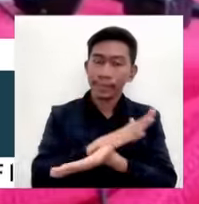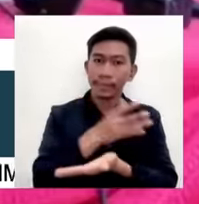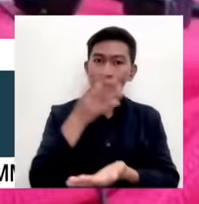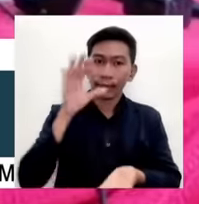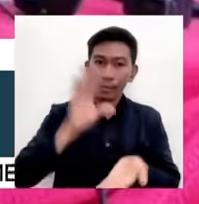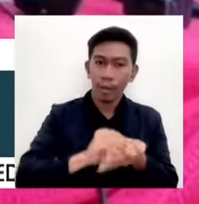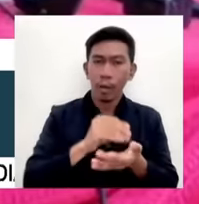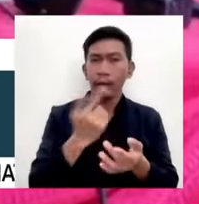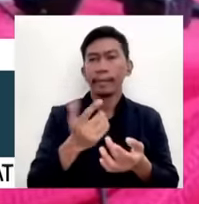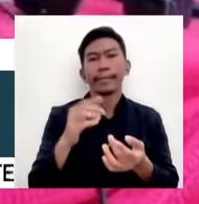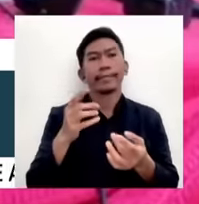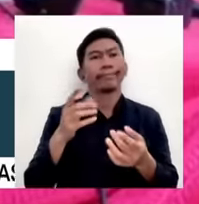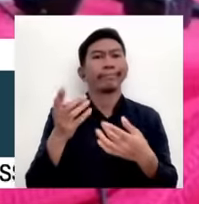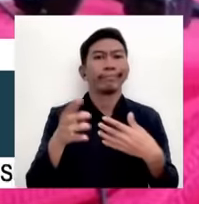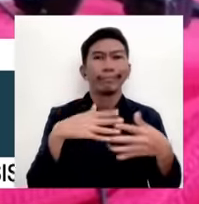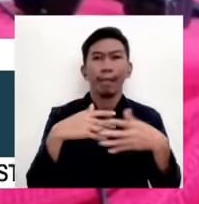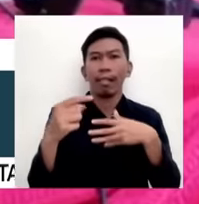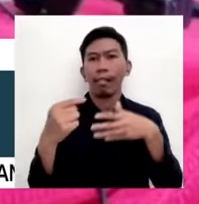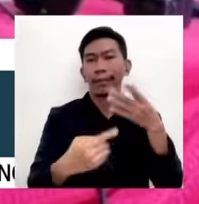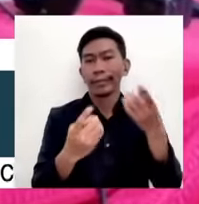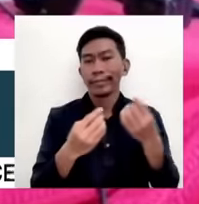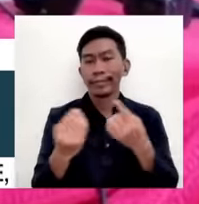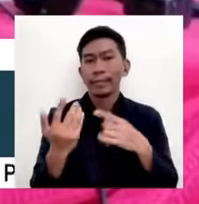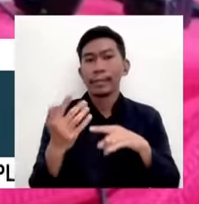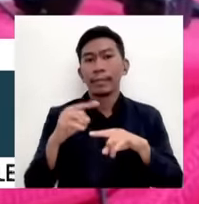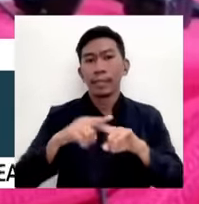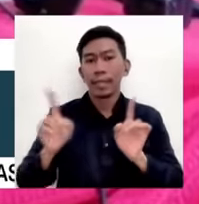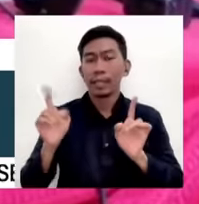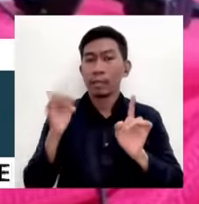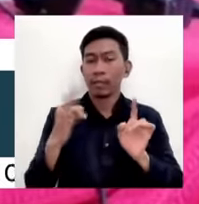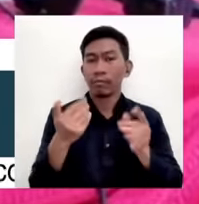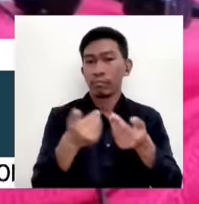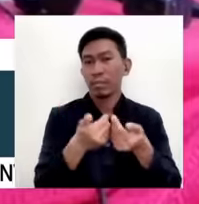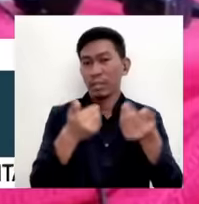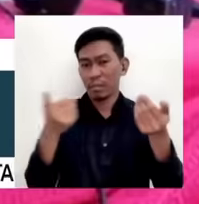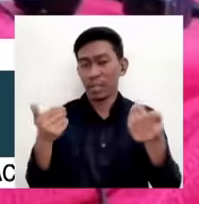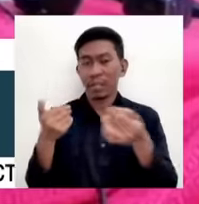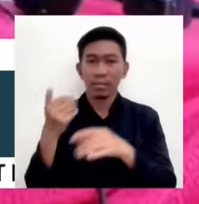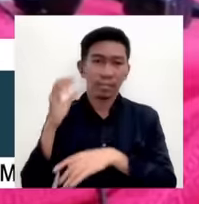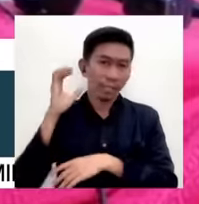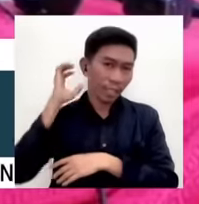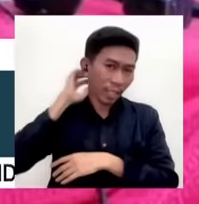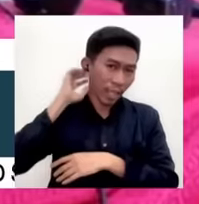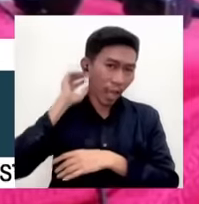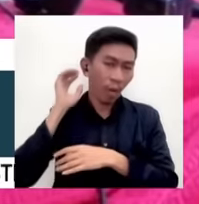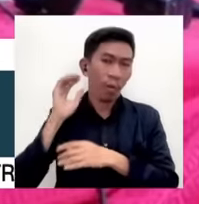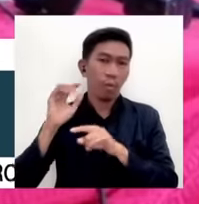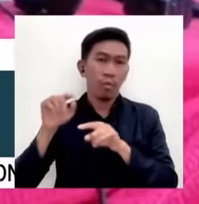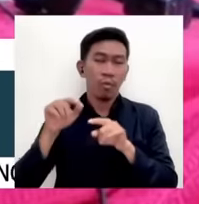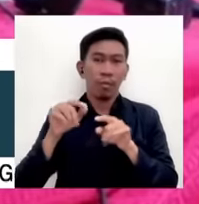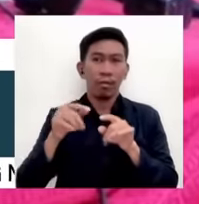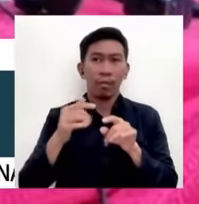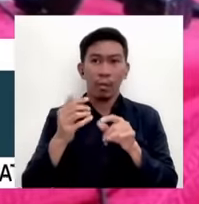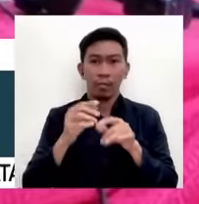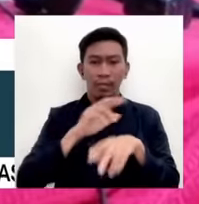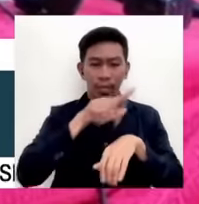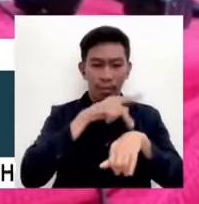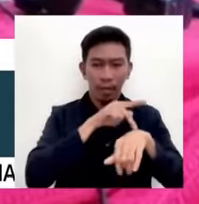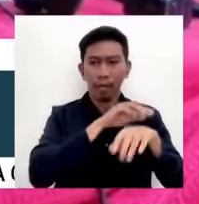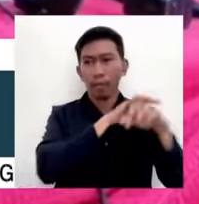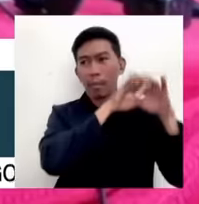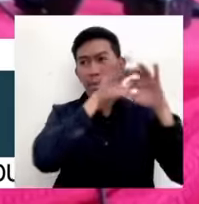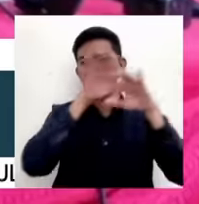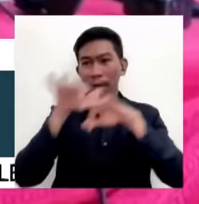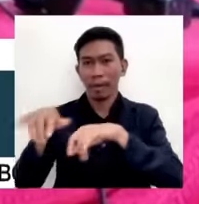pinaggagawa. But of course, kung mag-separate independent to, at magpuntahan lahat dito ang Pilipino, then